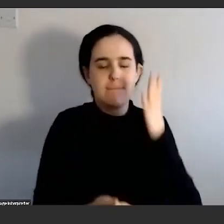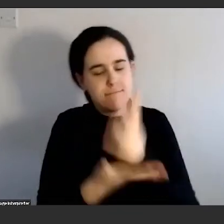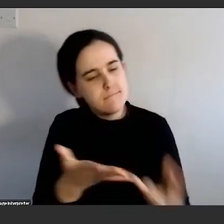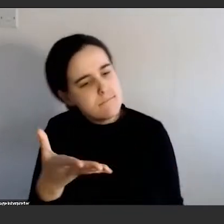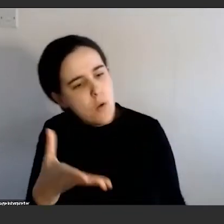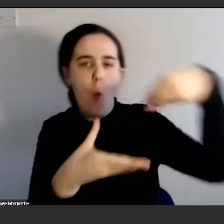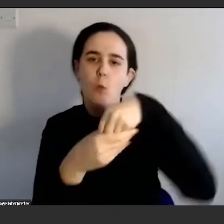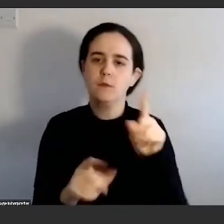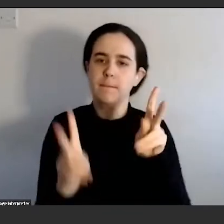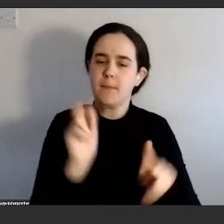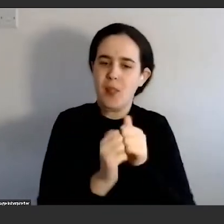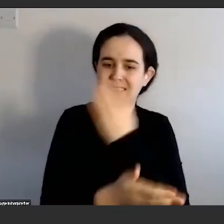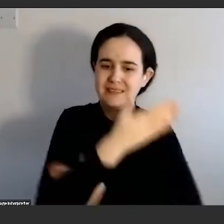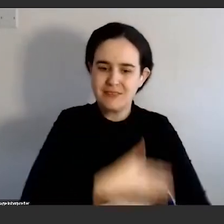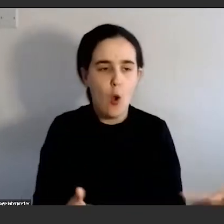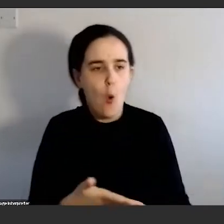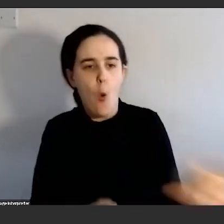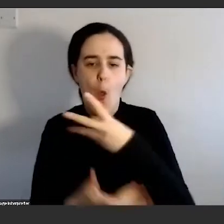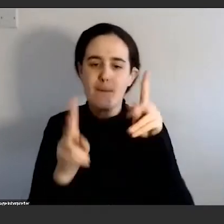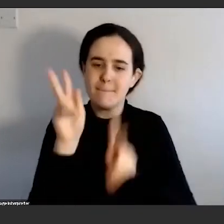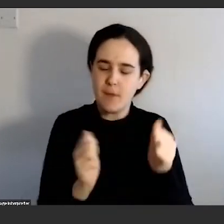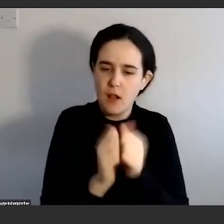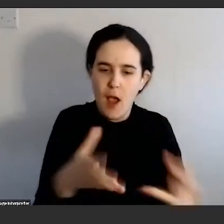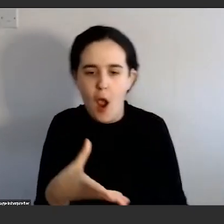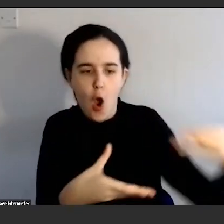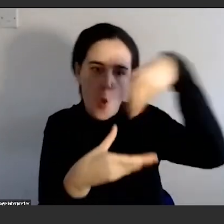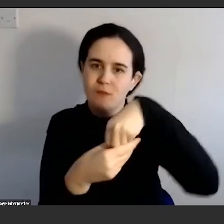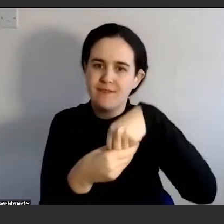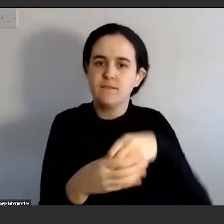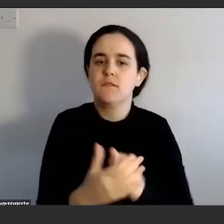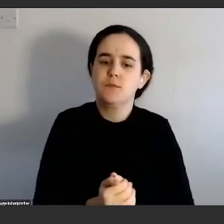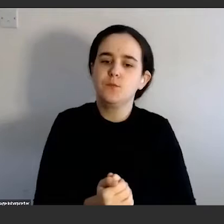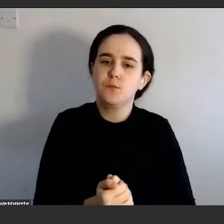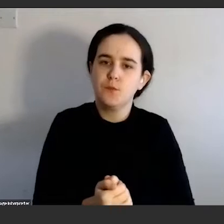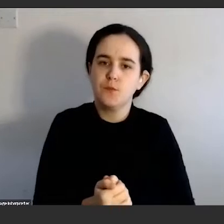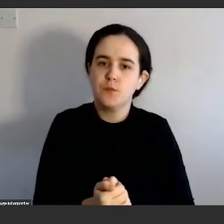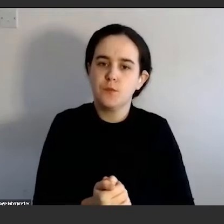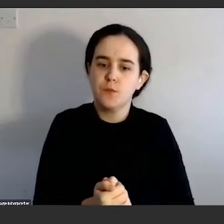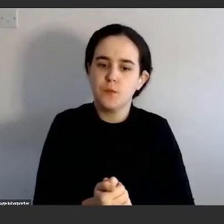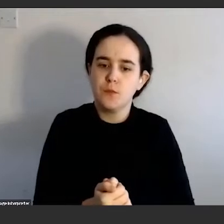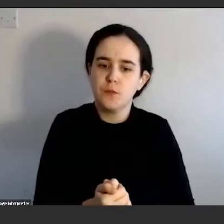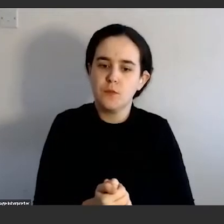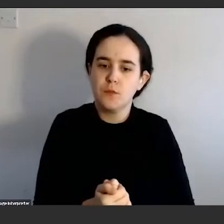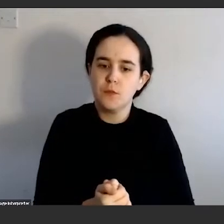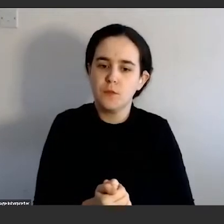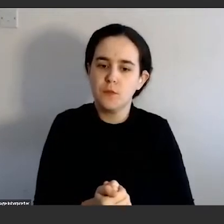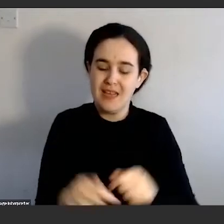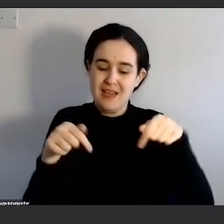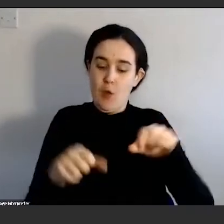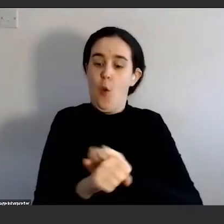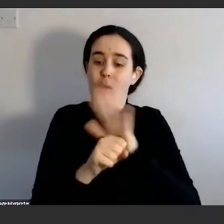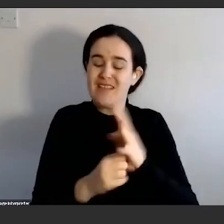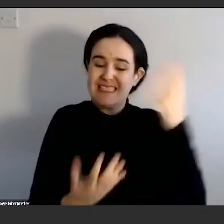COVID-19 pandemic has shown to us more than ever before that we